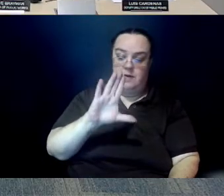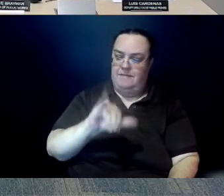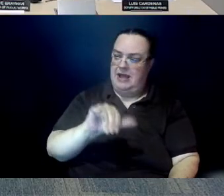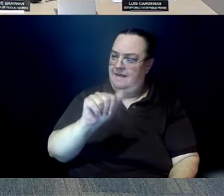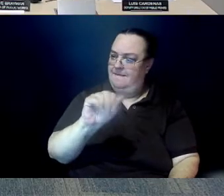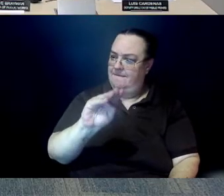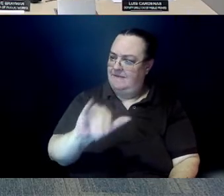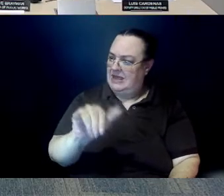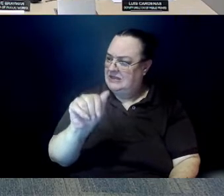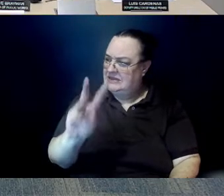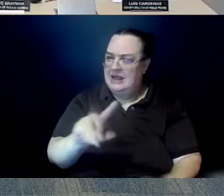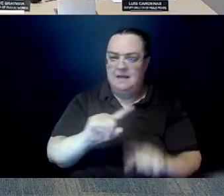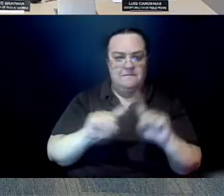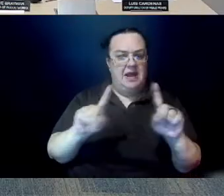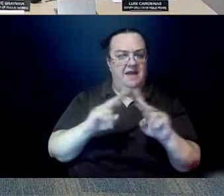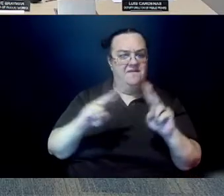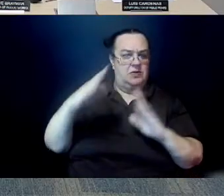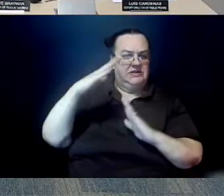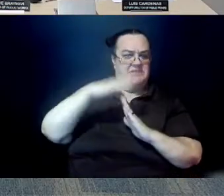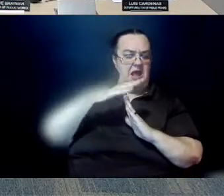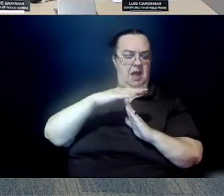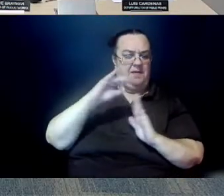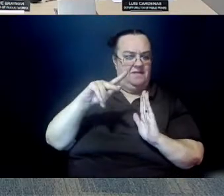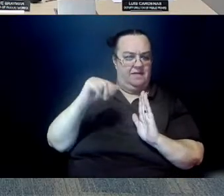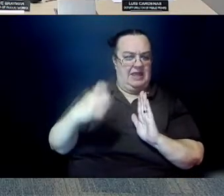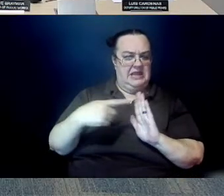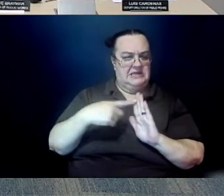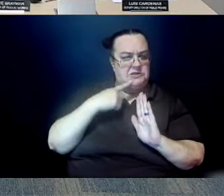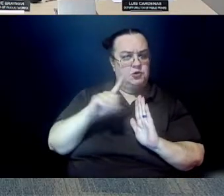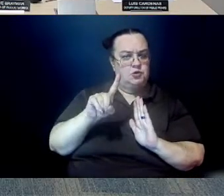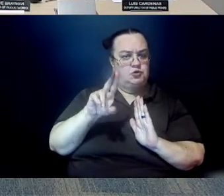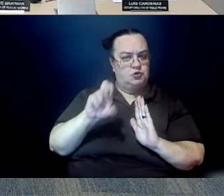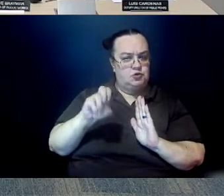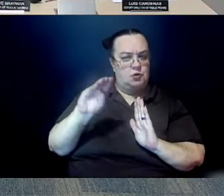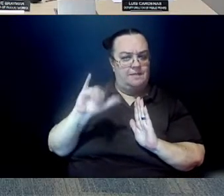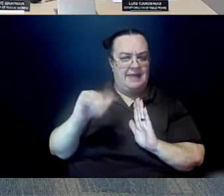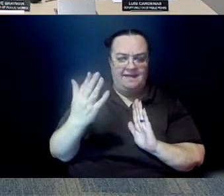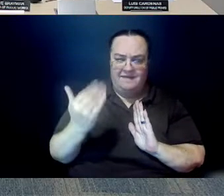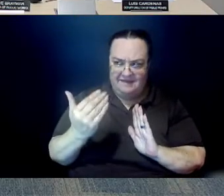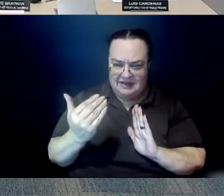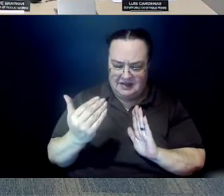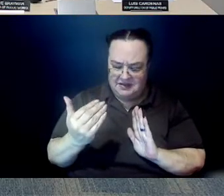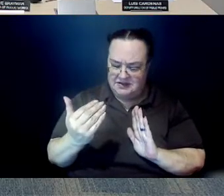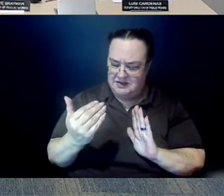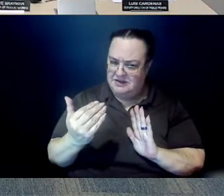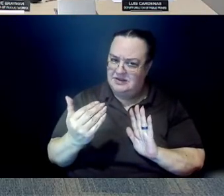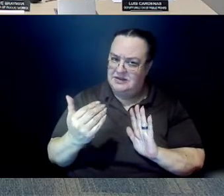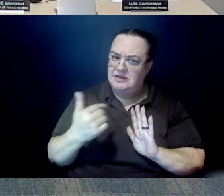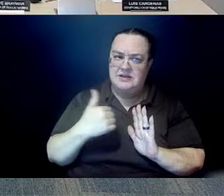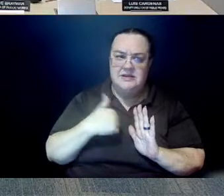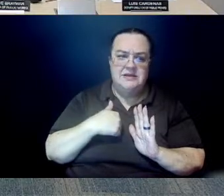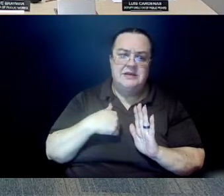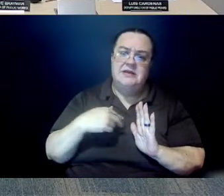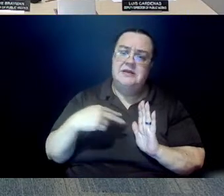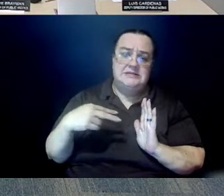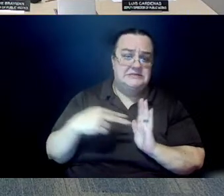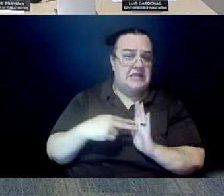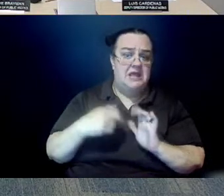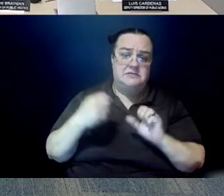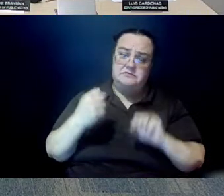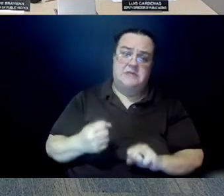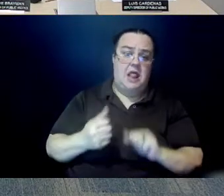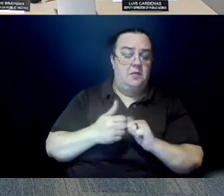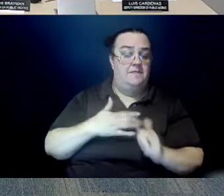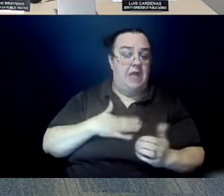But at the very top of the page, it says due May 15th. And I stand solid by my recommendation to